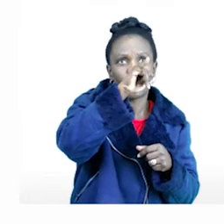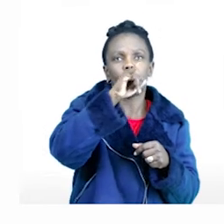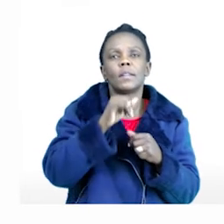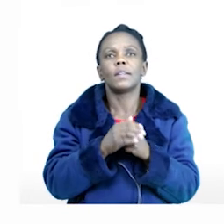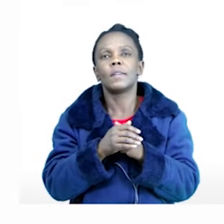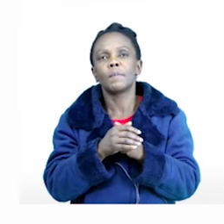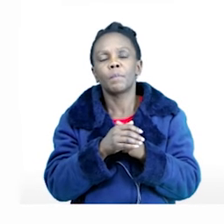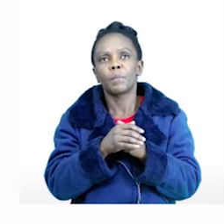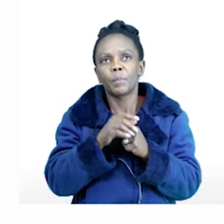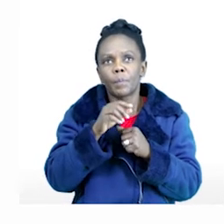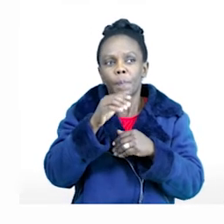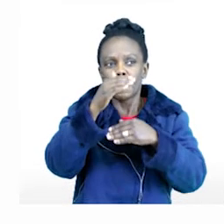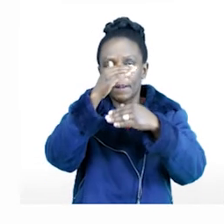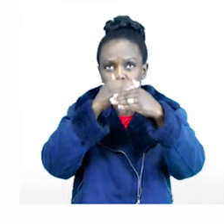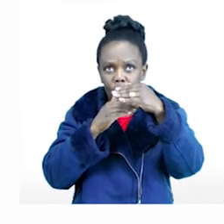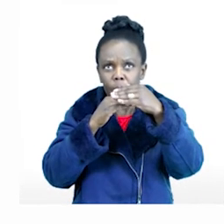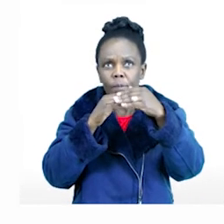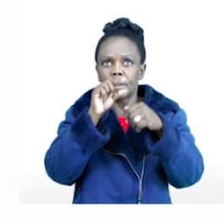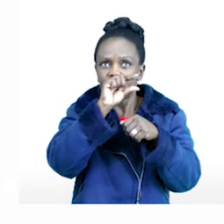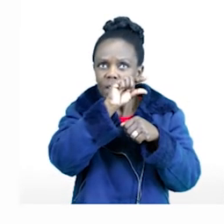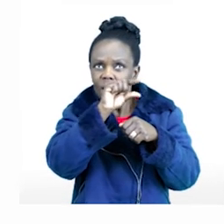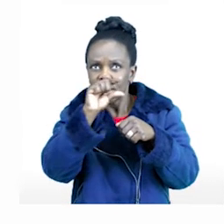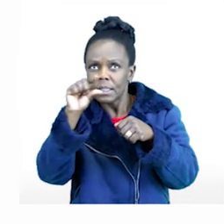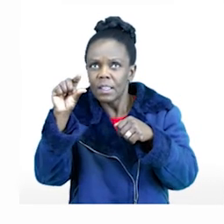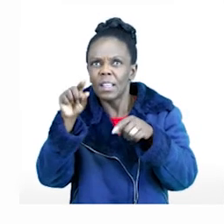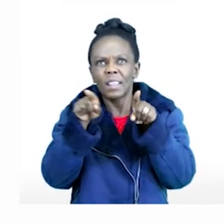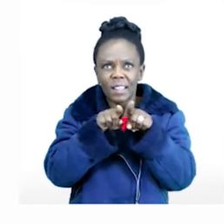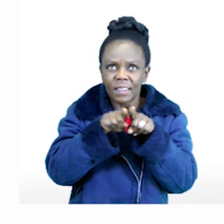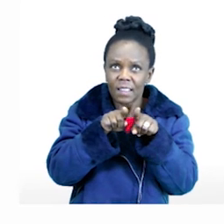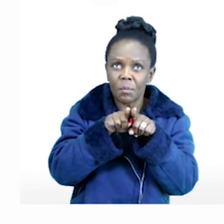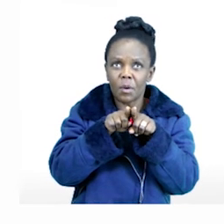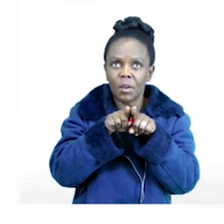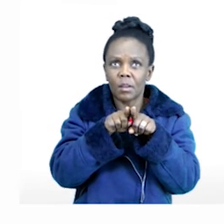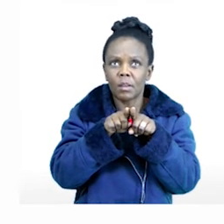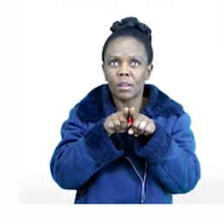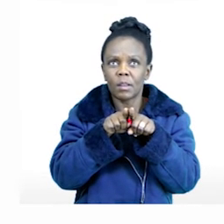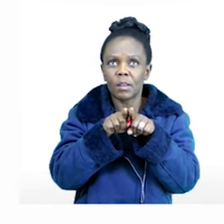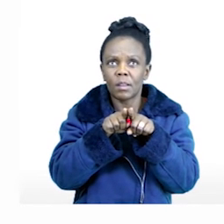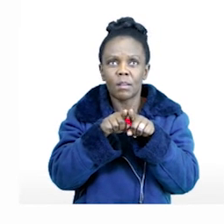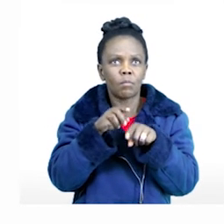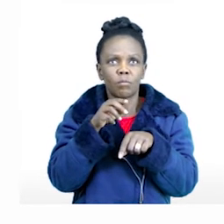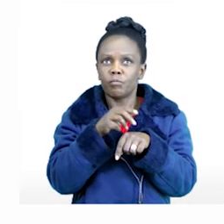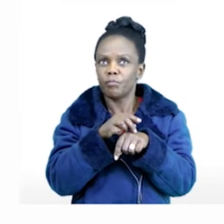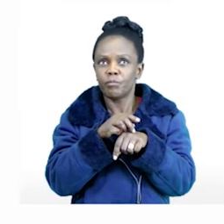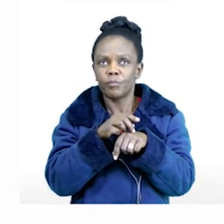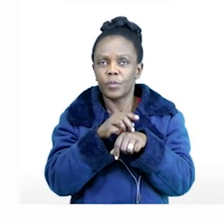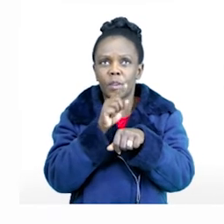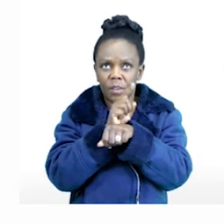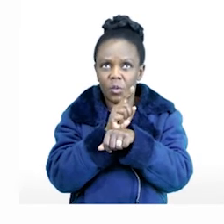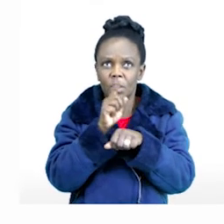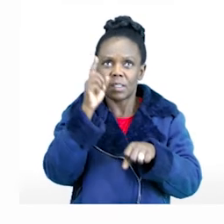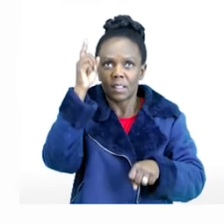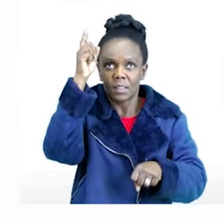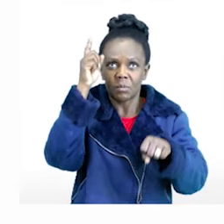It doesn't look like it is part of our pattern. Remember, the pattern we are looking for in the pattern box is a tractor,